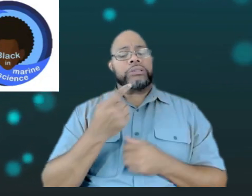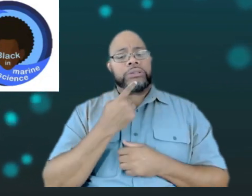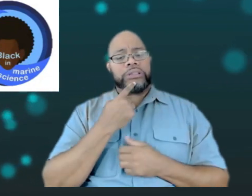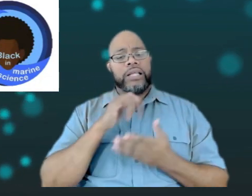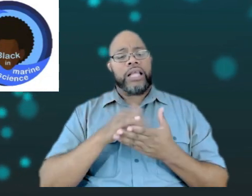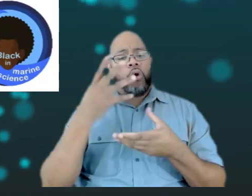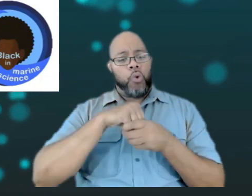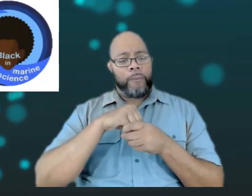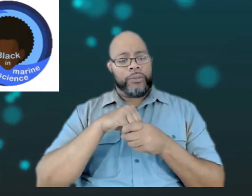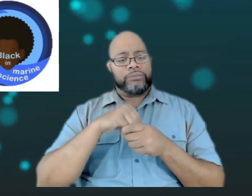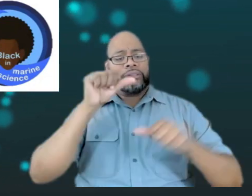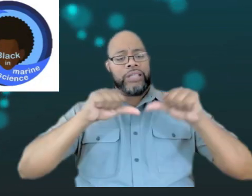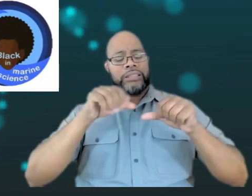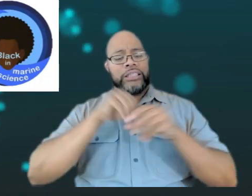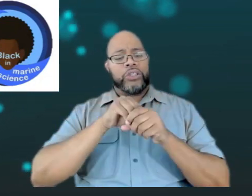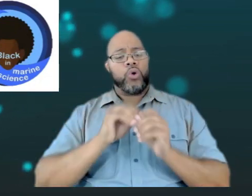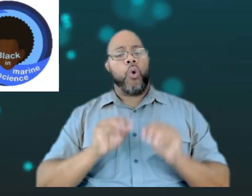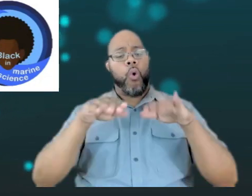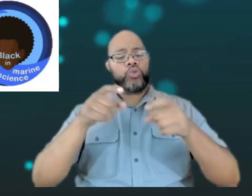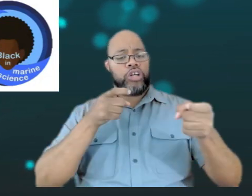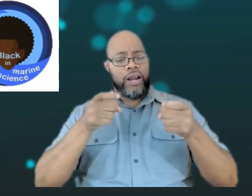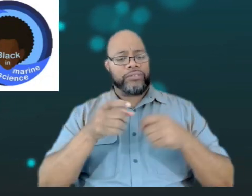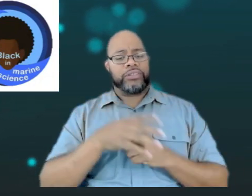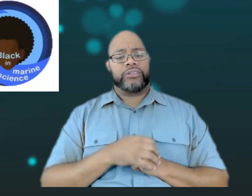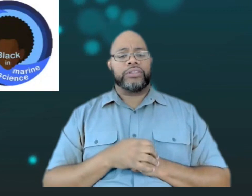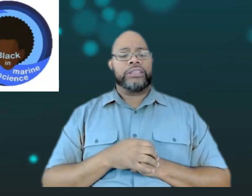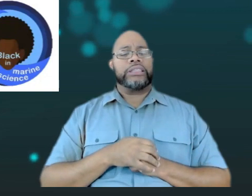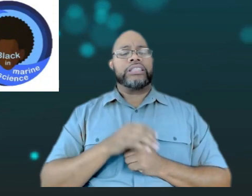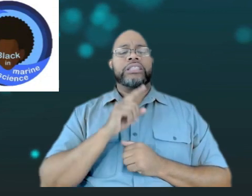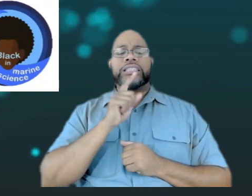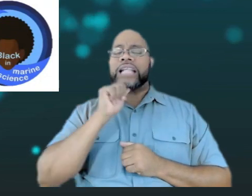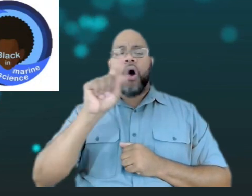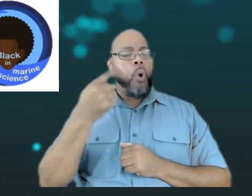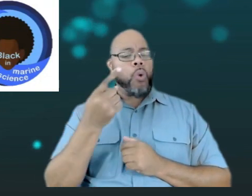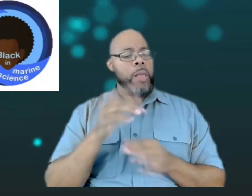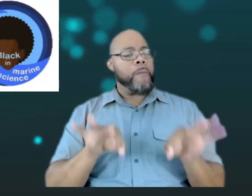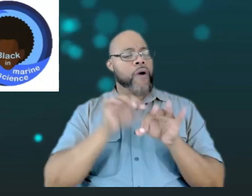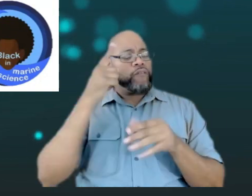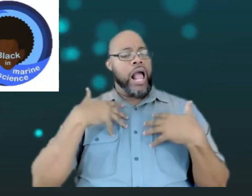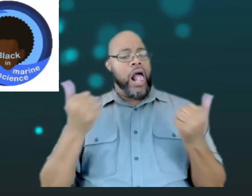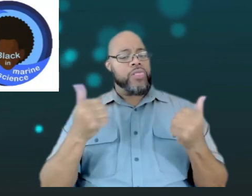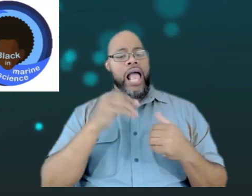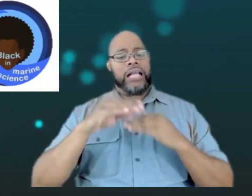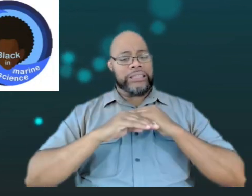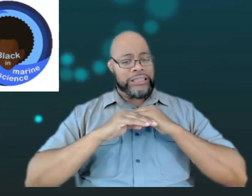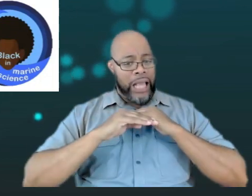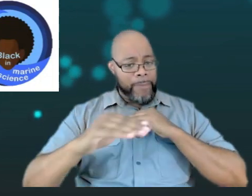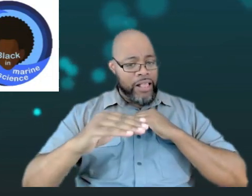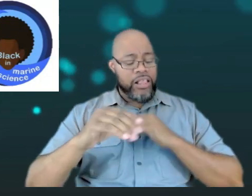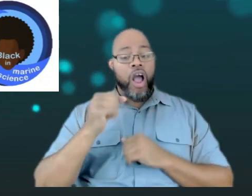that incorporating science into ocean governance and management is not only essential for health